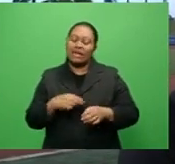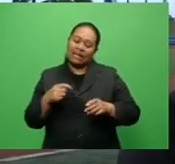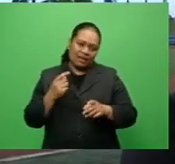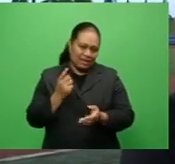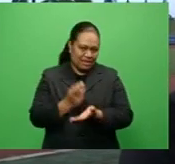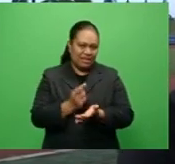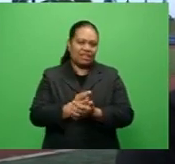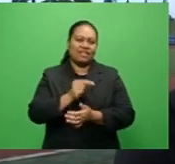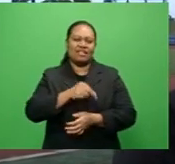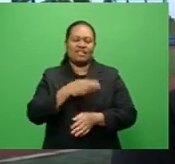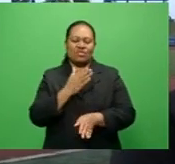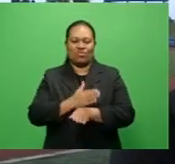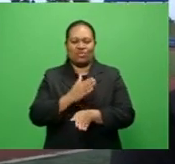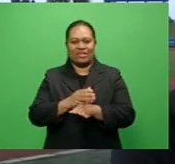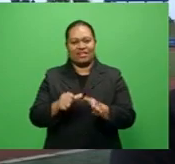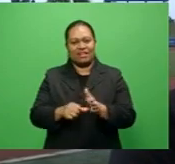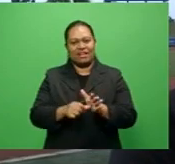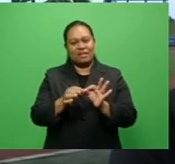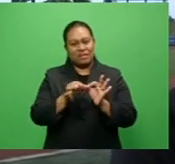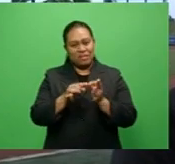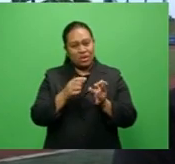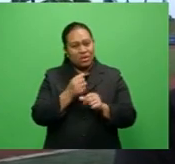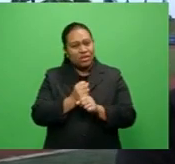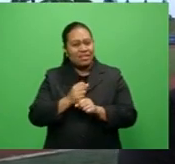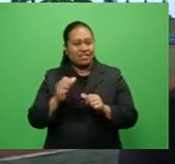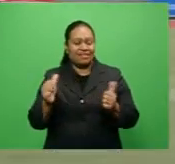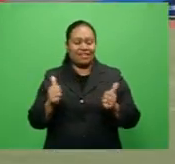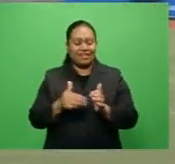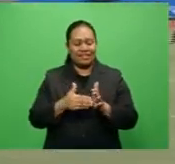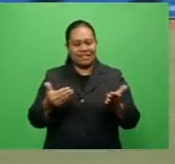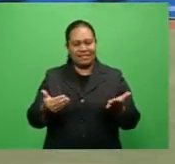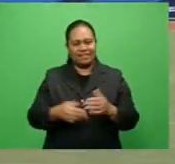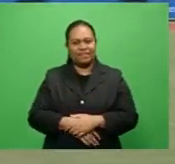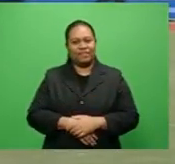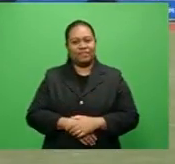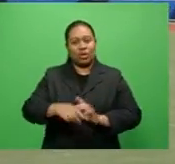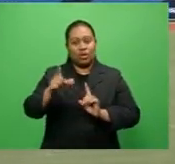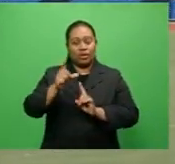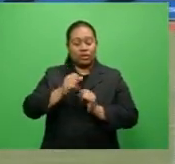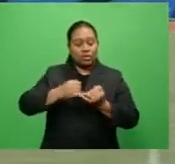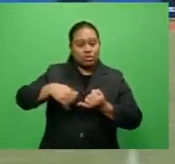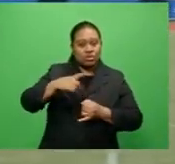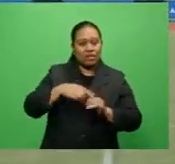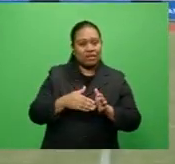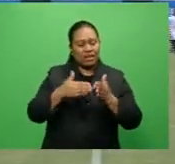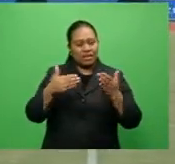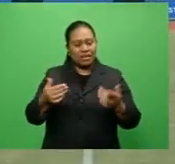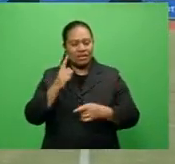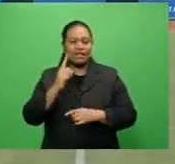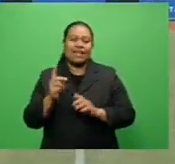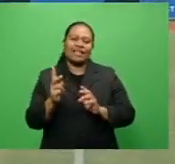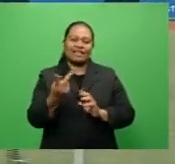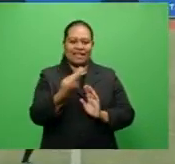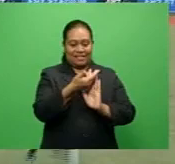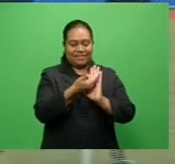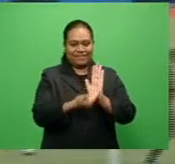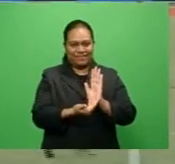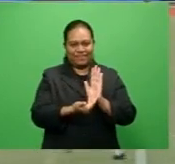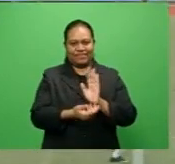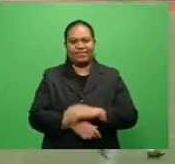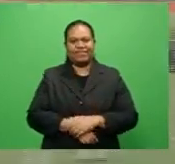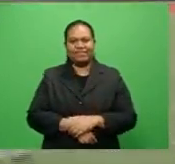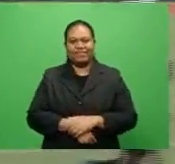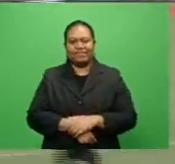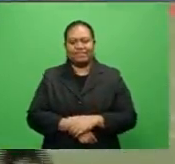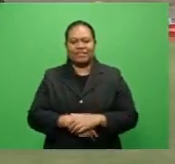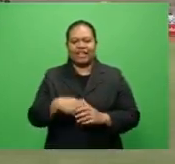It carried on from the BOG. It's just in front of goal we are lacking. The capital side has jumped to second spot, taking over from the Men in Blacks